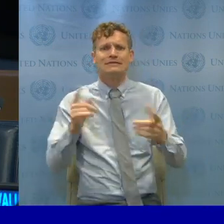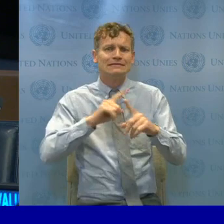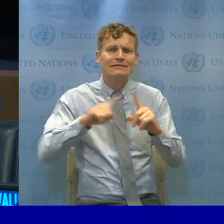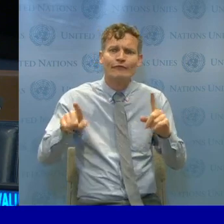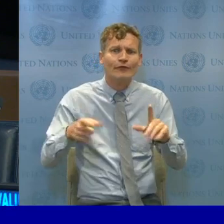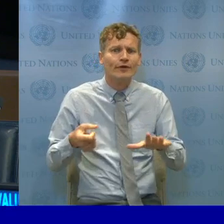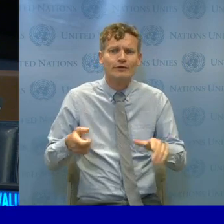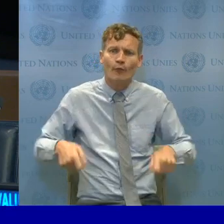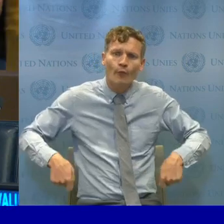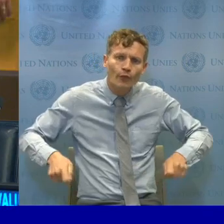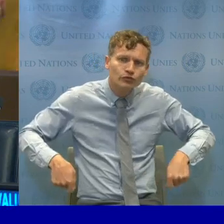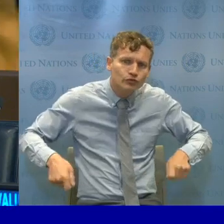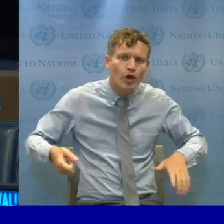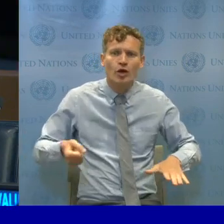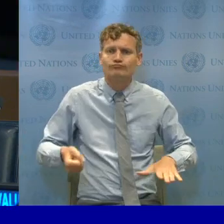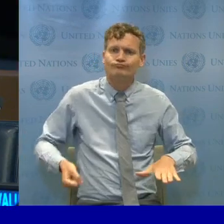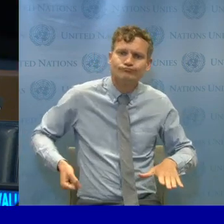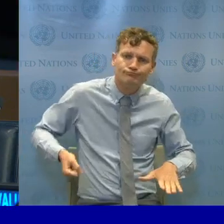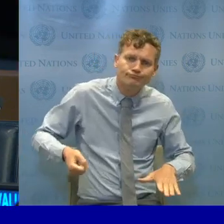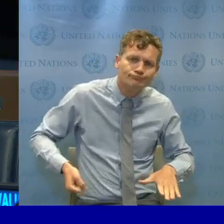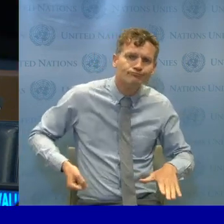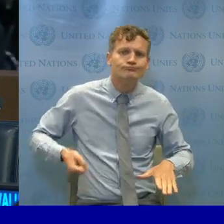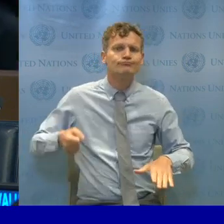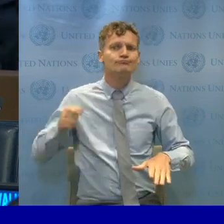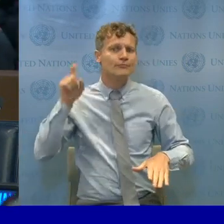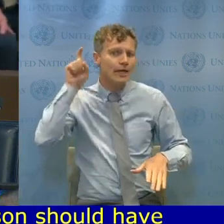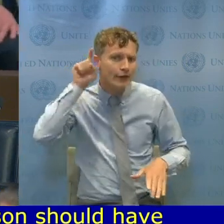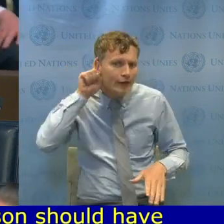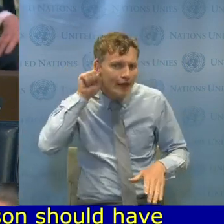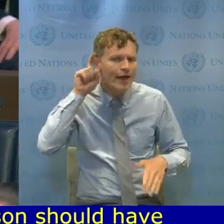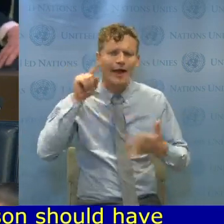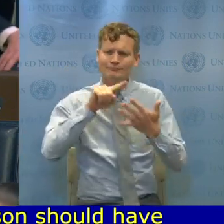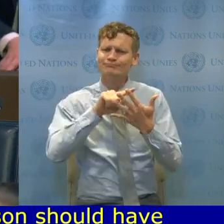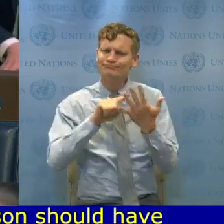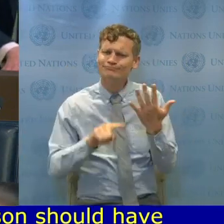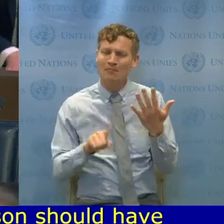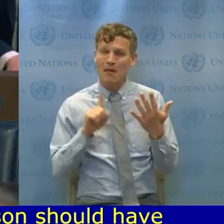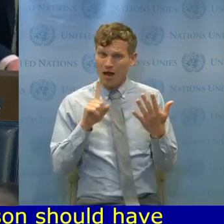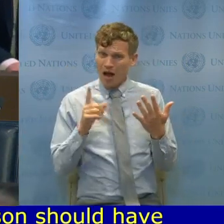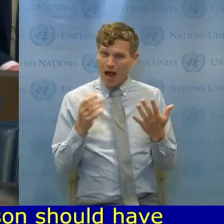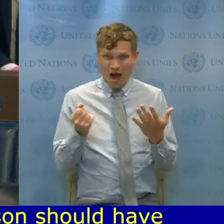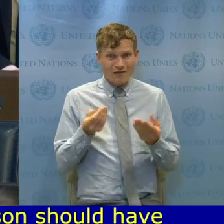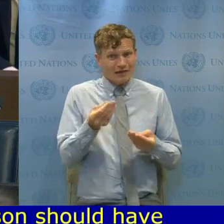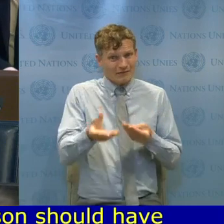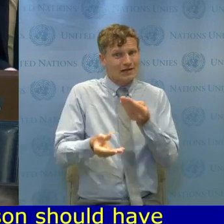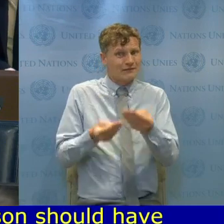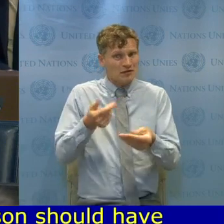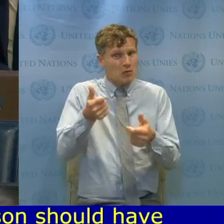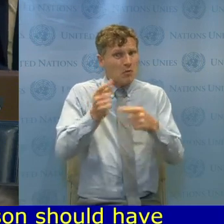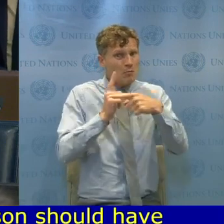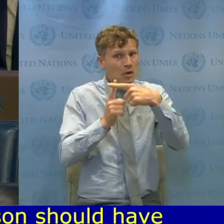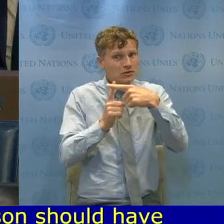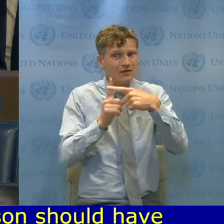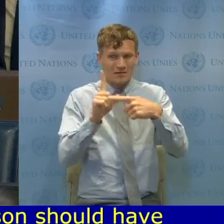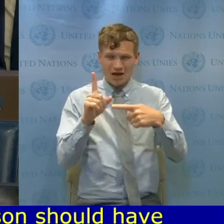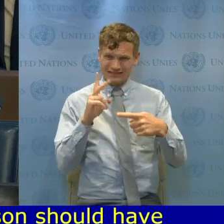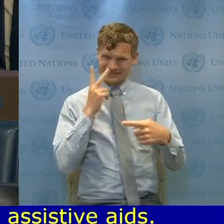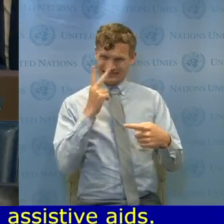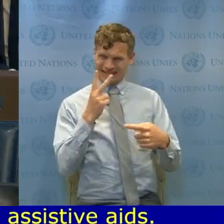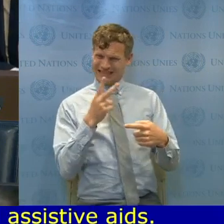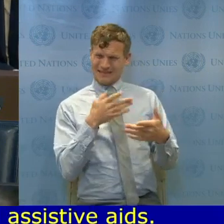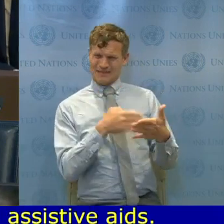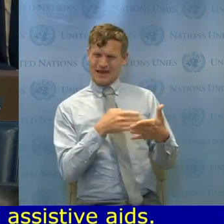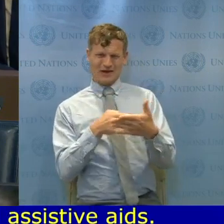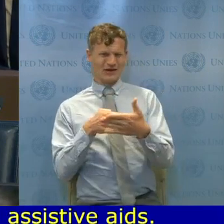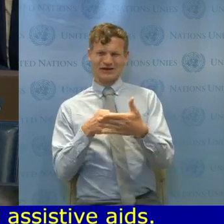However, there are still barriers that make it difficult to arrive at social inclusion when it comes